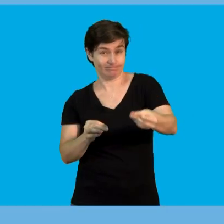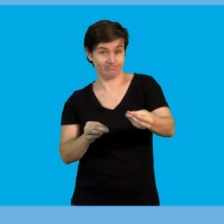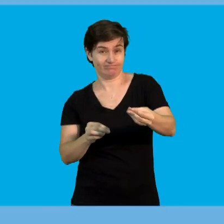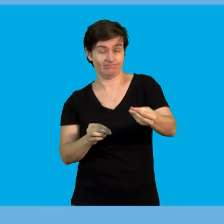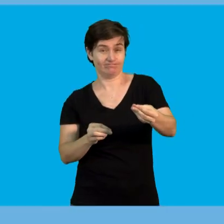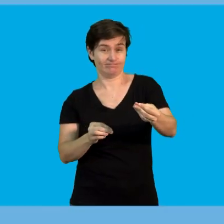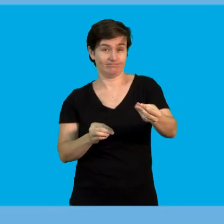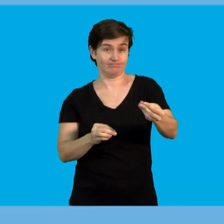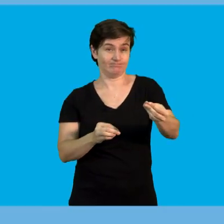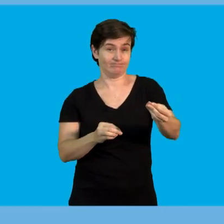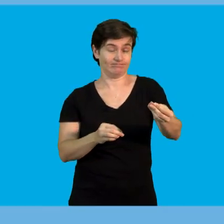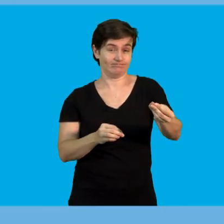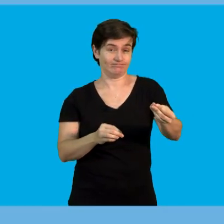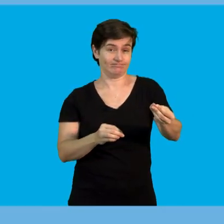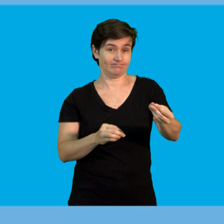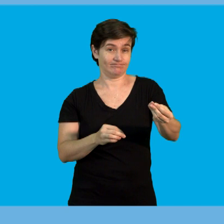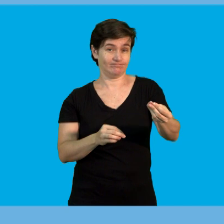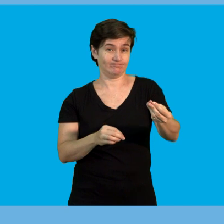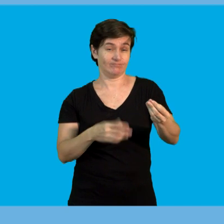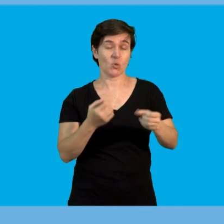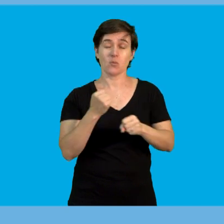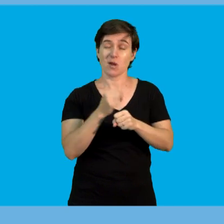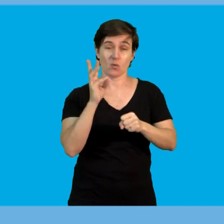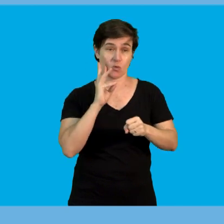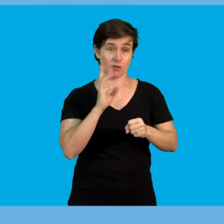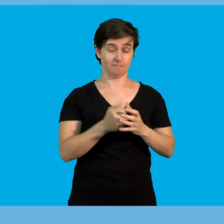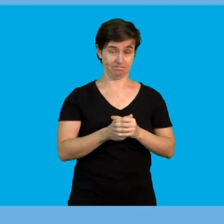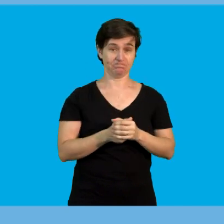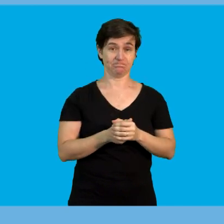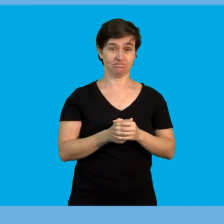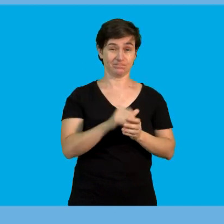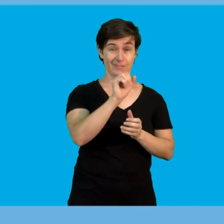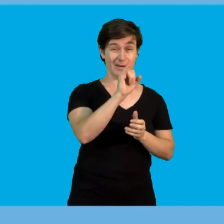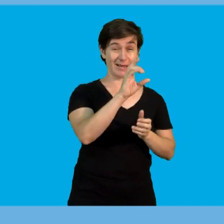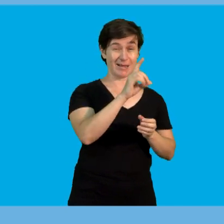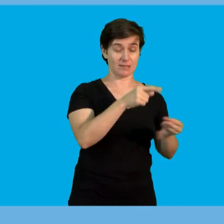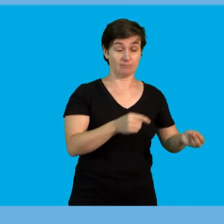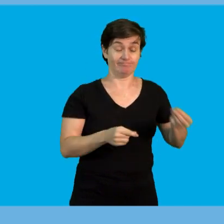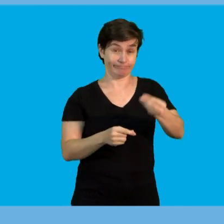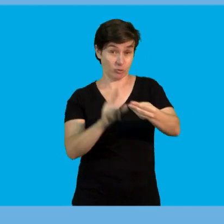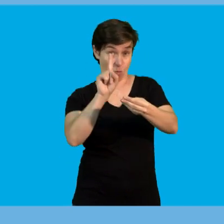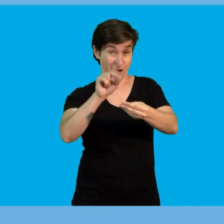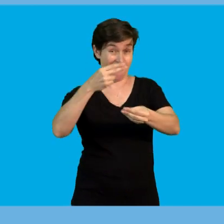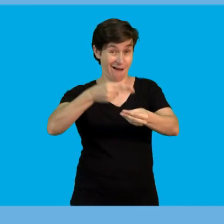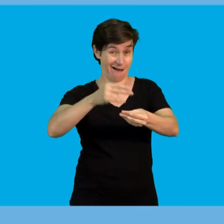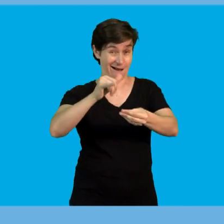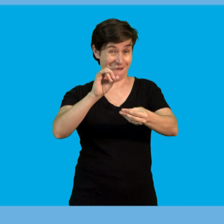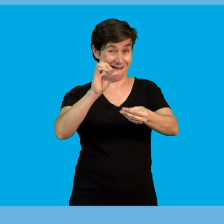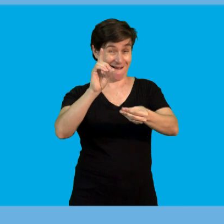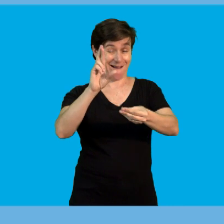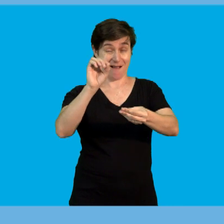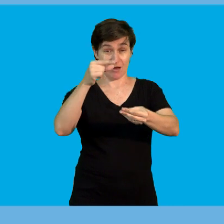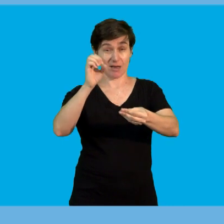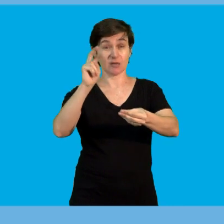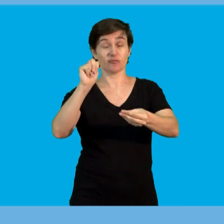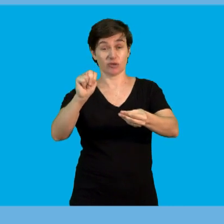that can be donated, or that it can donate. So now to form the water, the acid is going to donate that hydrogen to the